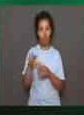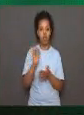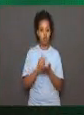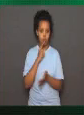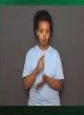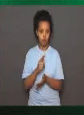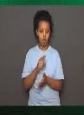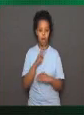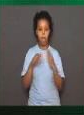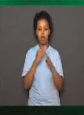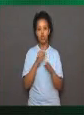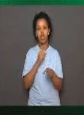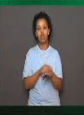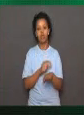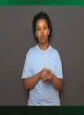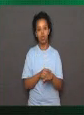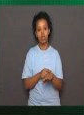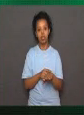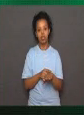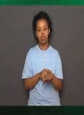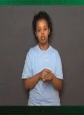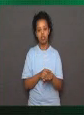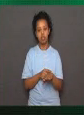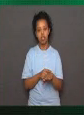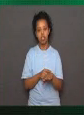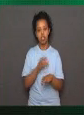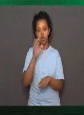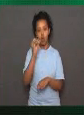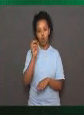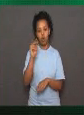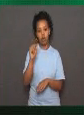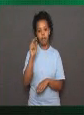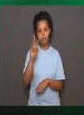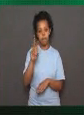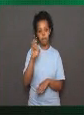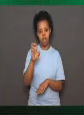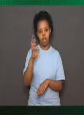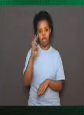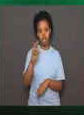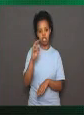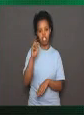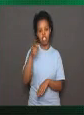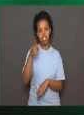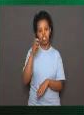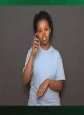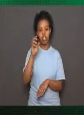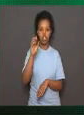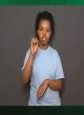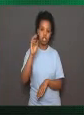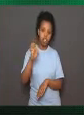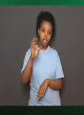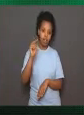Biological clocks are an example of convergent evolution, which is a way to